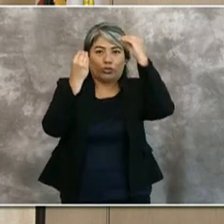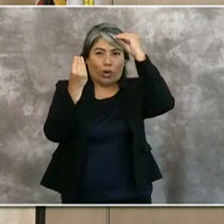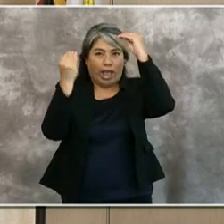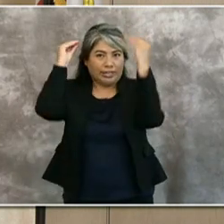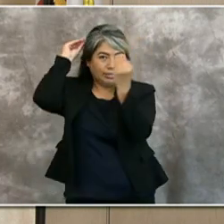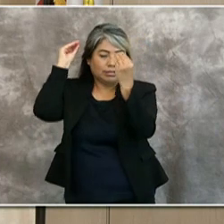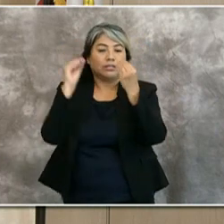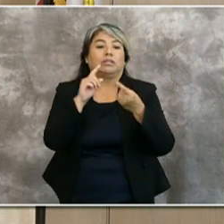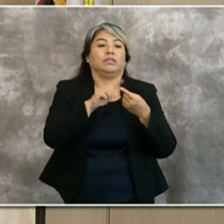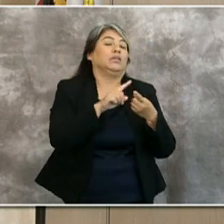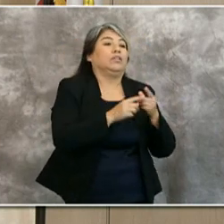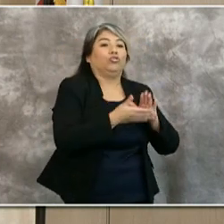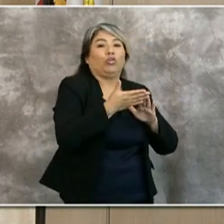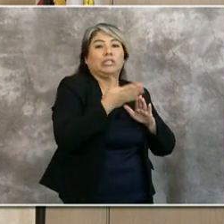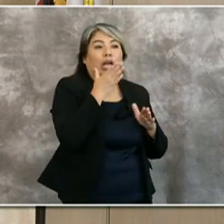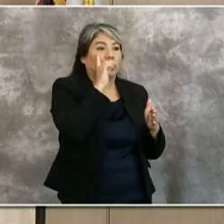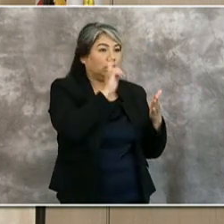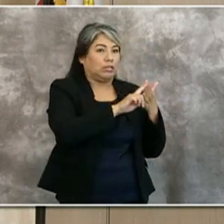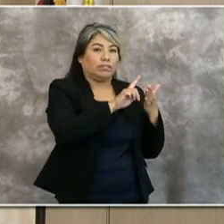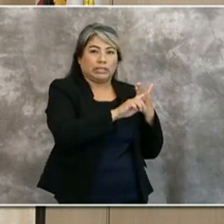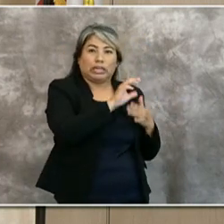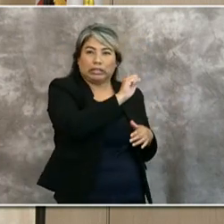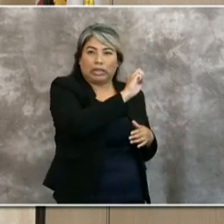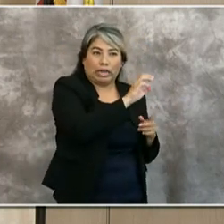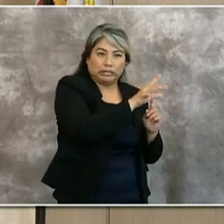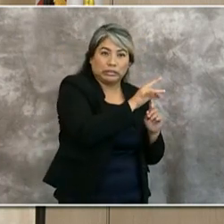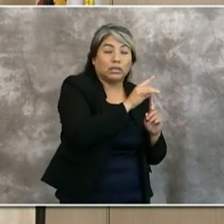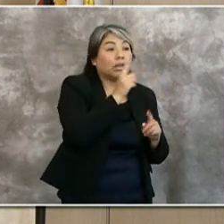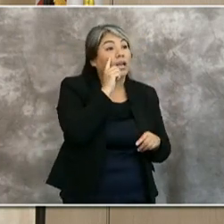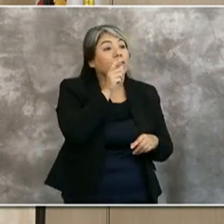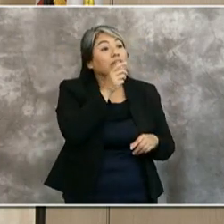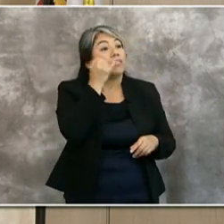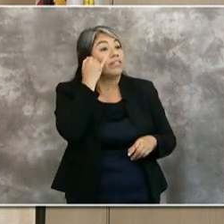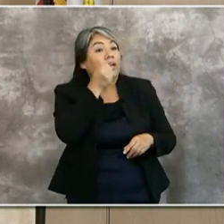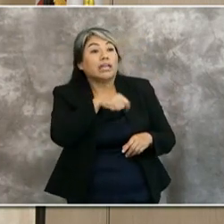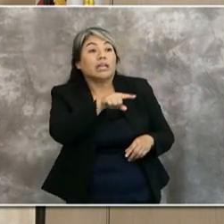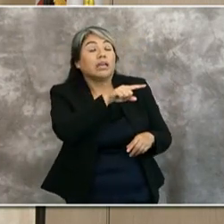would conduct the case investigation, and if any of those cases were